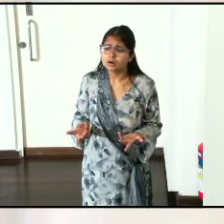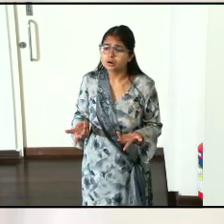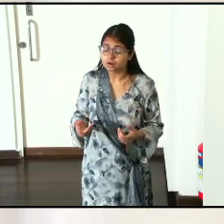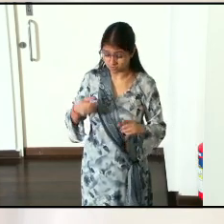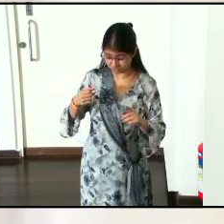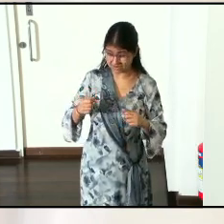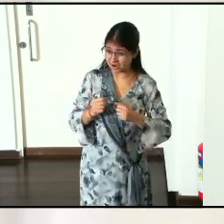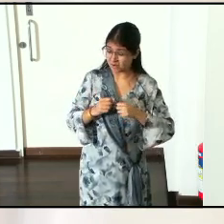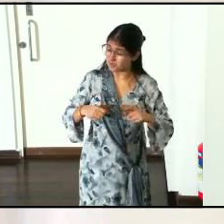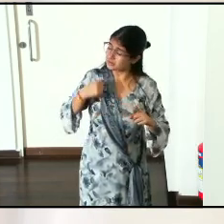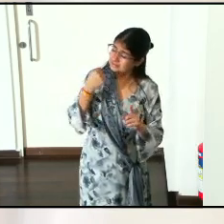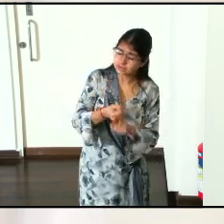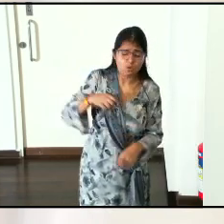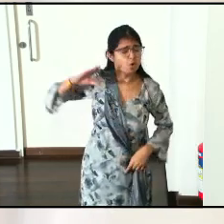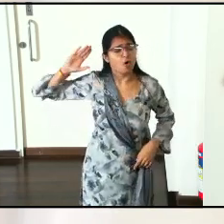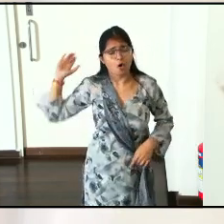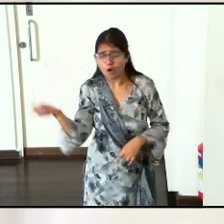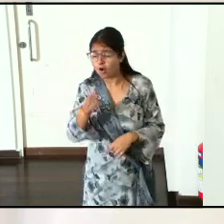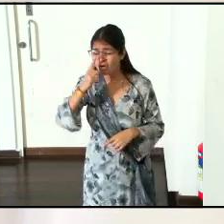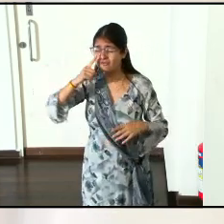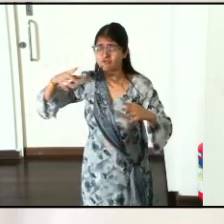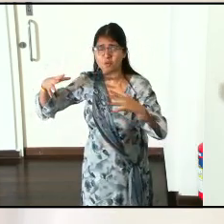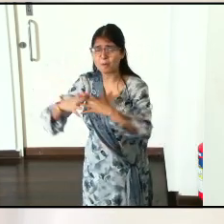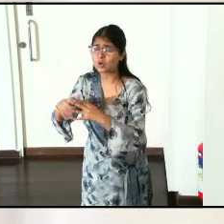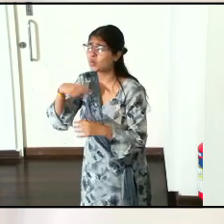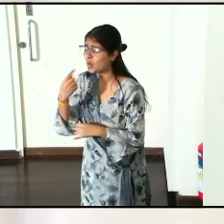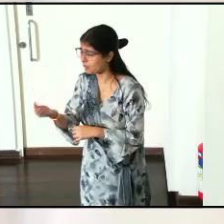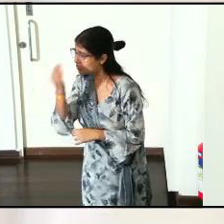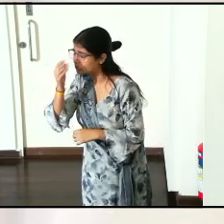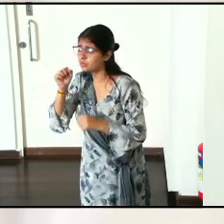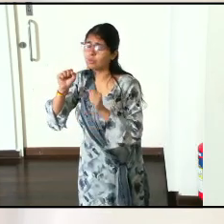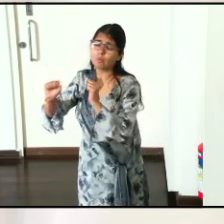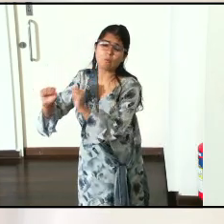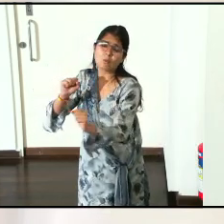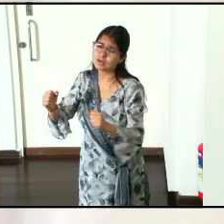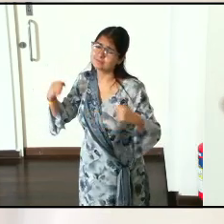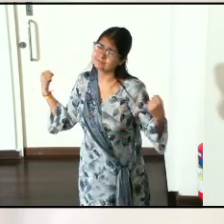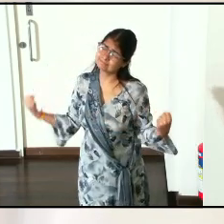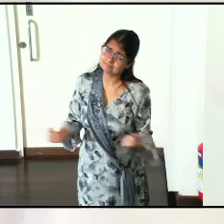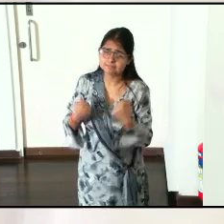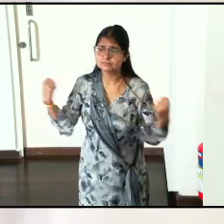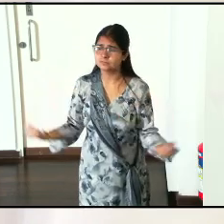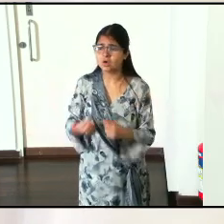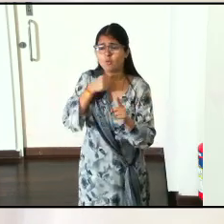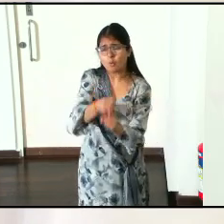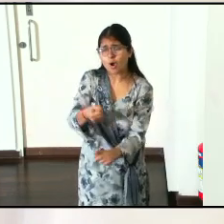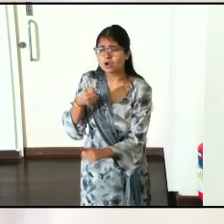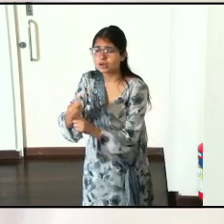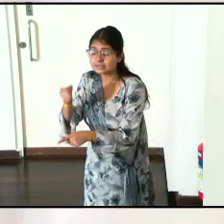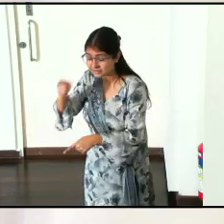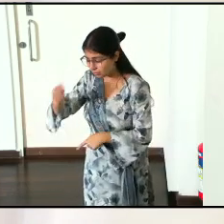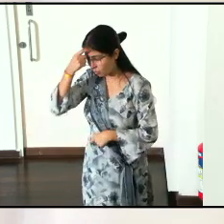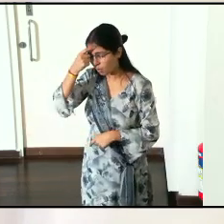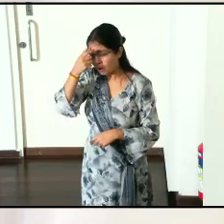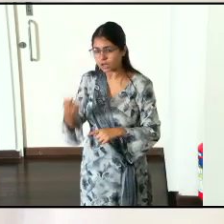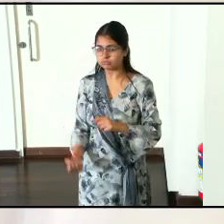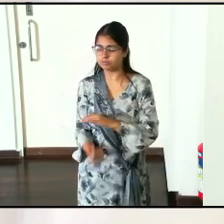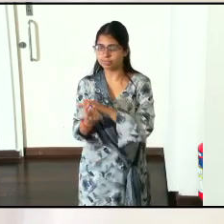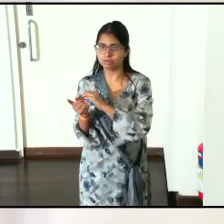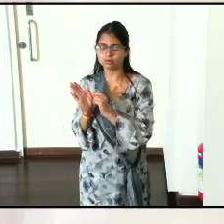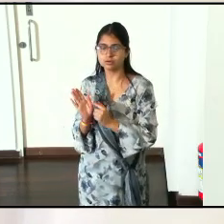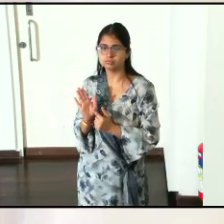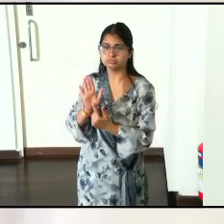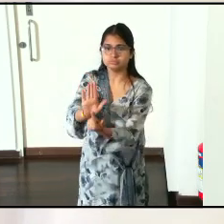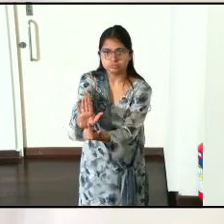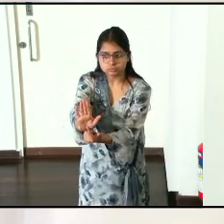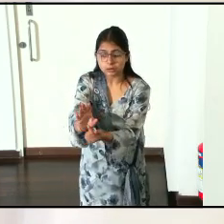fighting for all Muslims. Muslim women were fighting for all Muslims, and that was the kind of issue that was being raised by